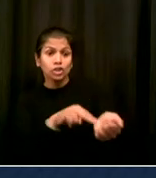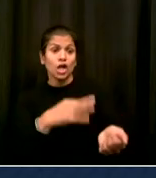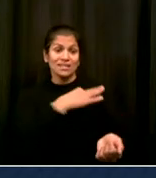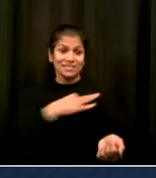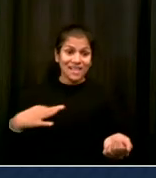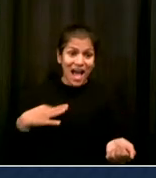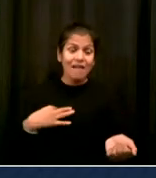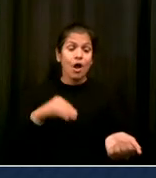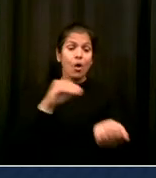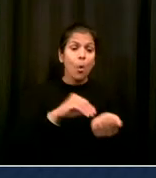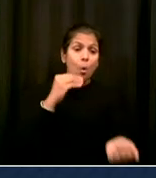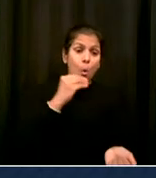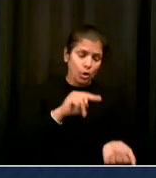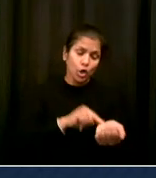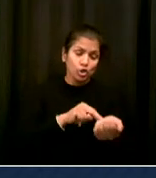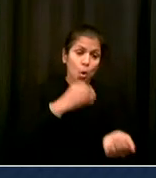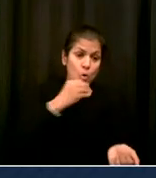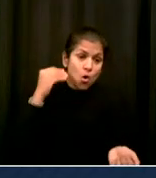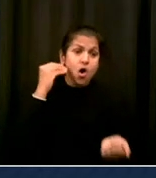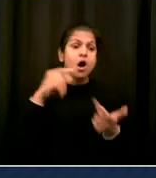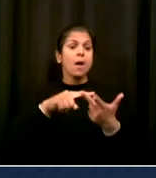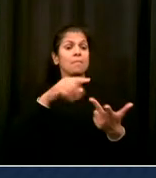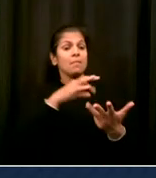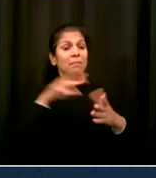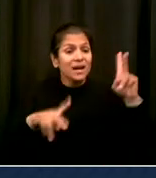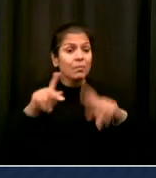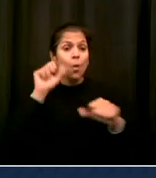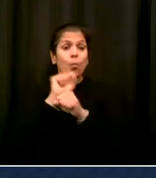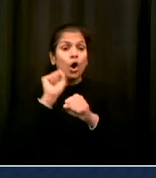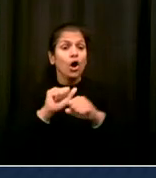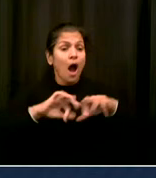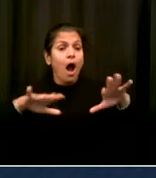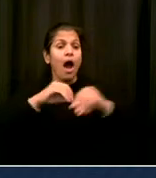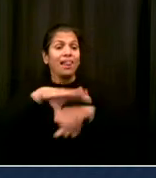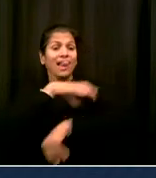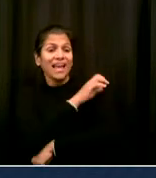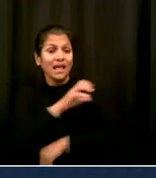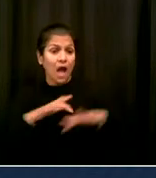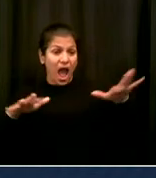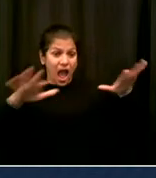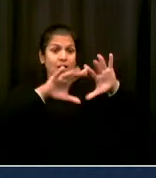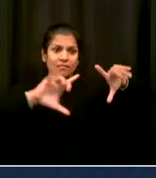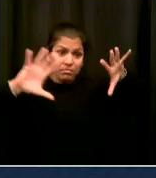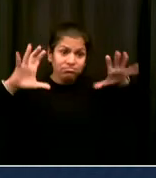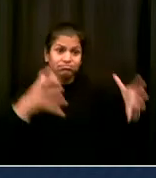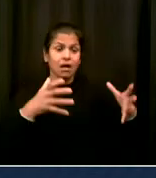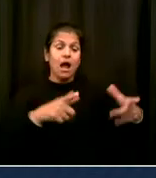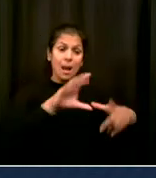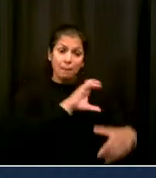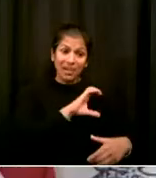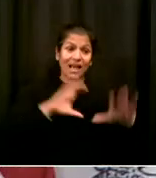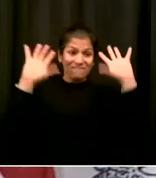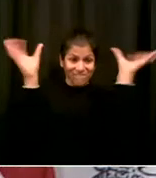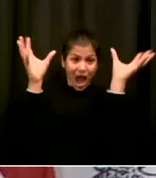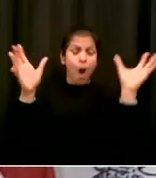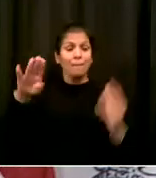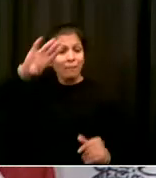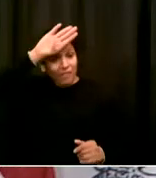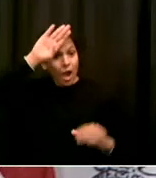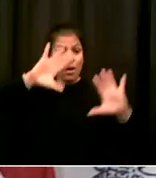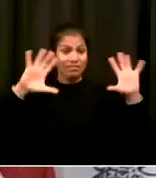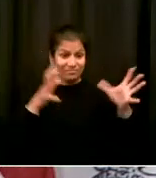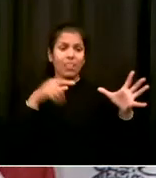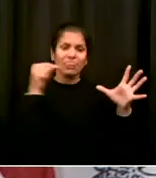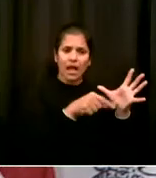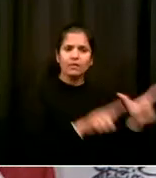So we can do it, New York City, all of us together, and the person who's going to help us to lead the way with the incredible